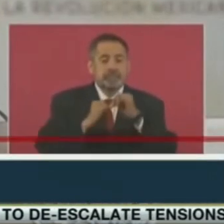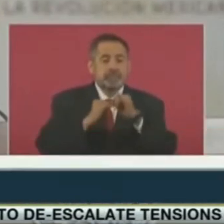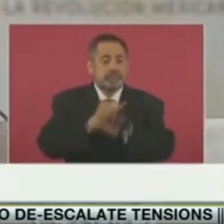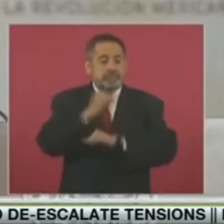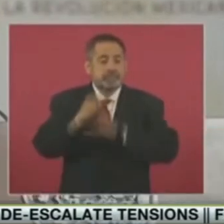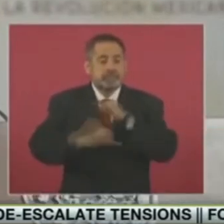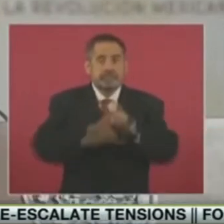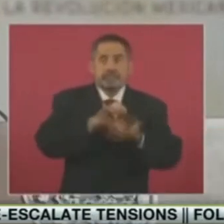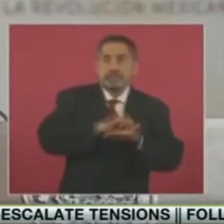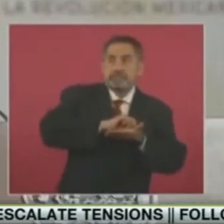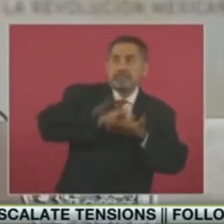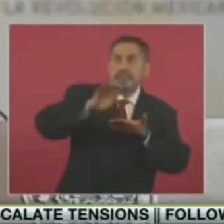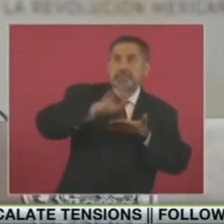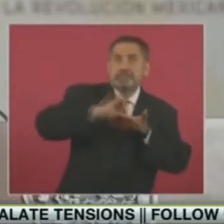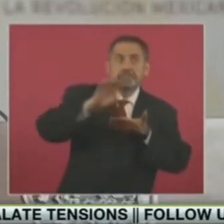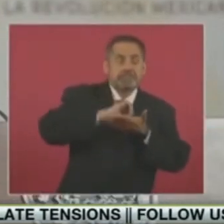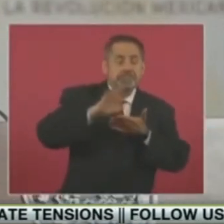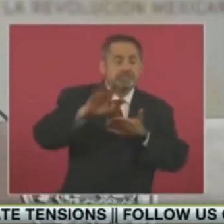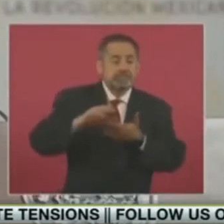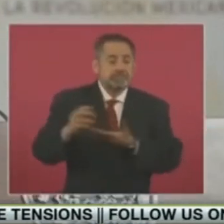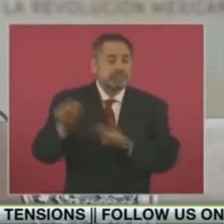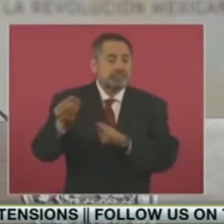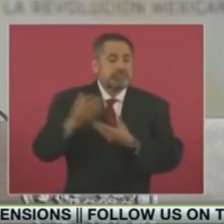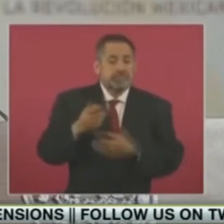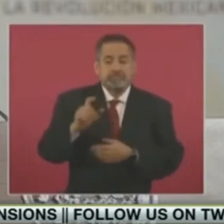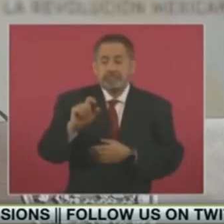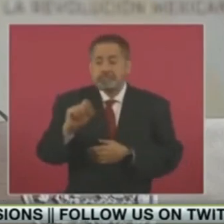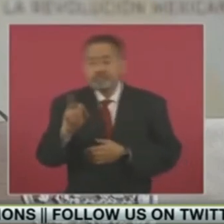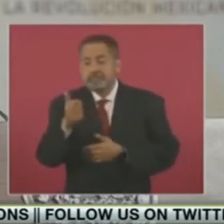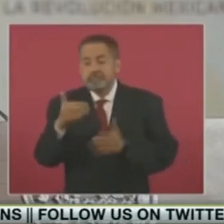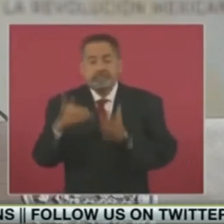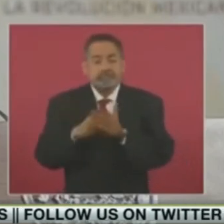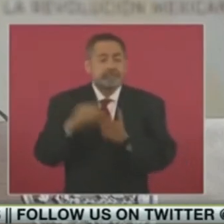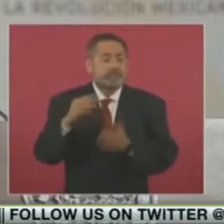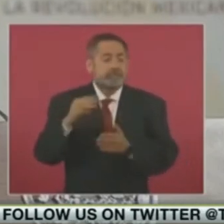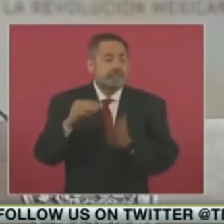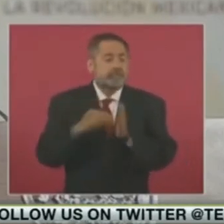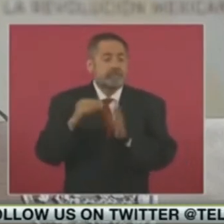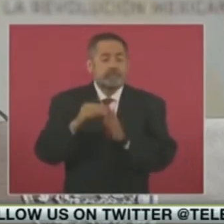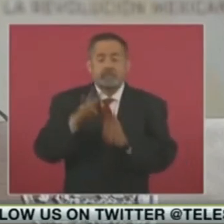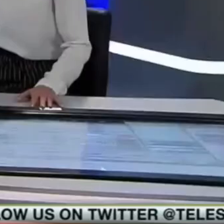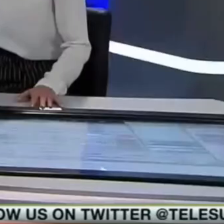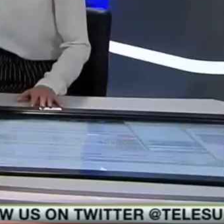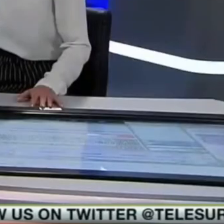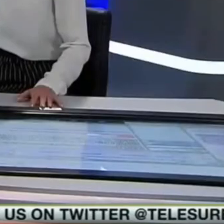26,001,429 pesos, 74 cents in local currency.